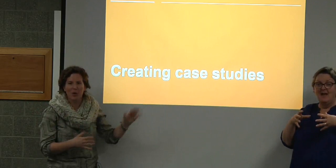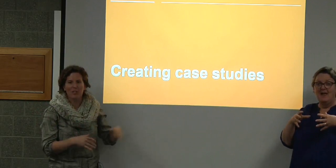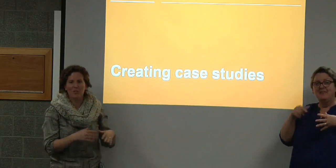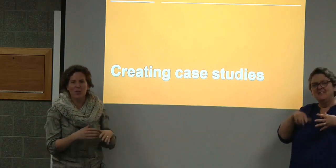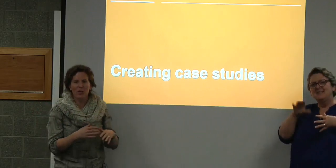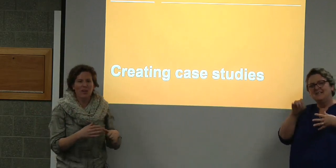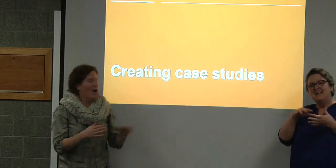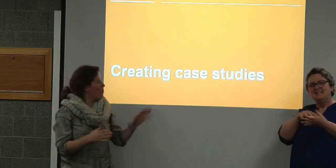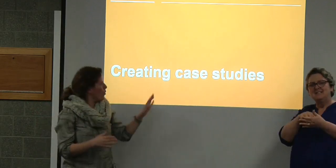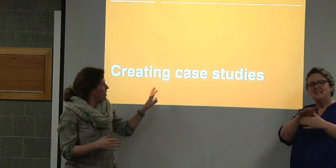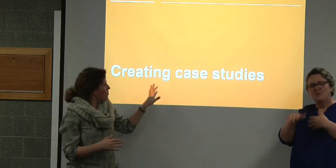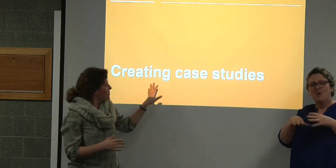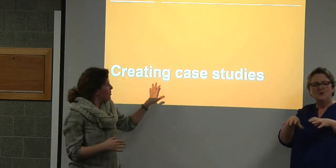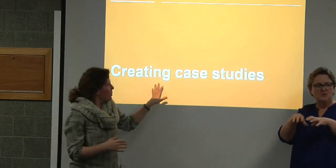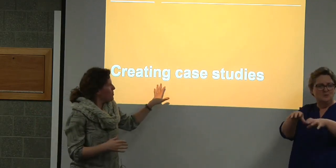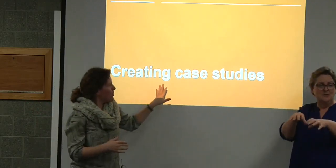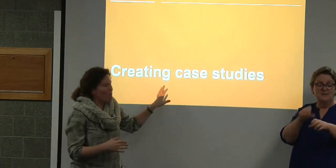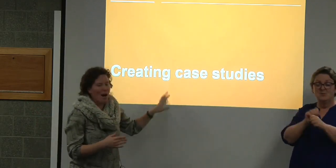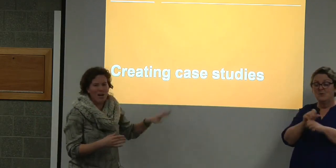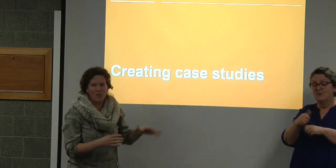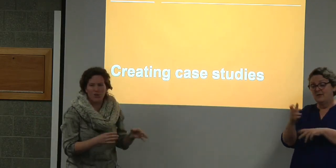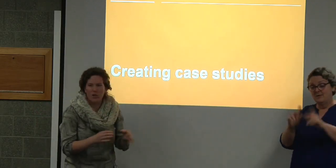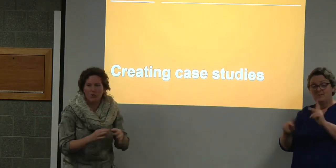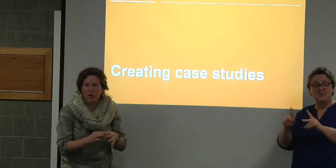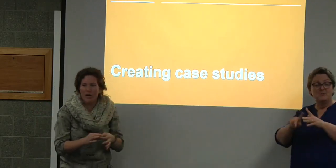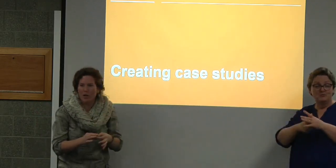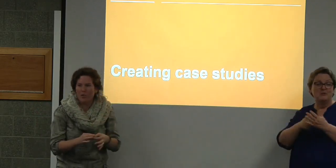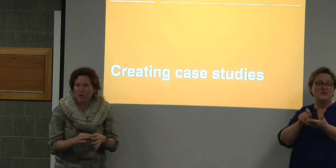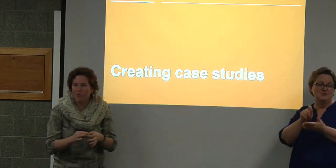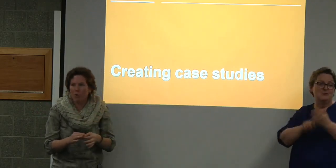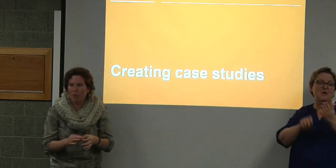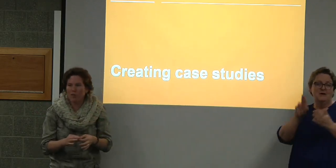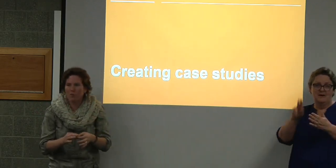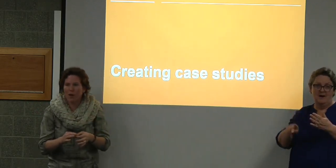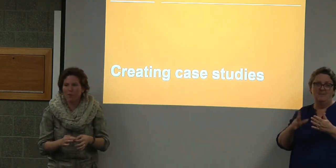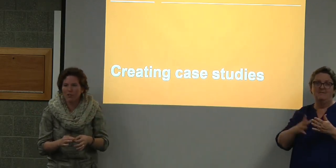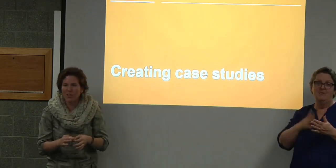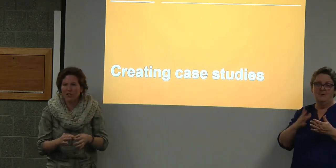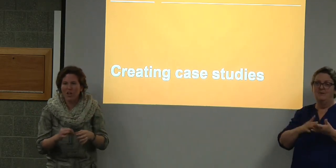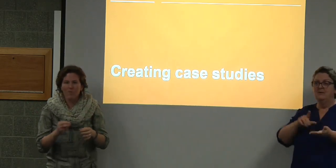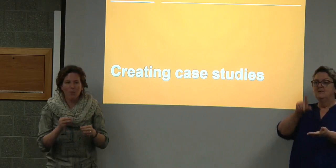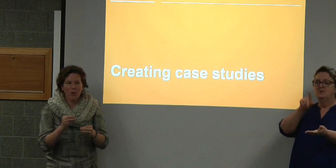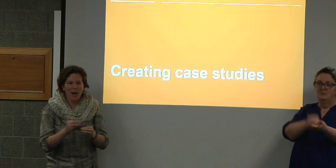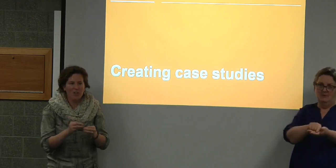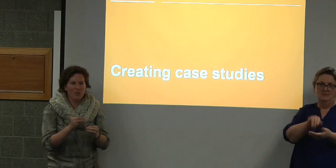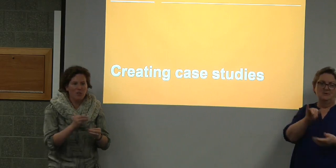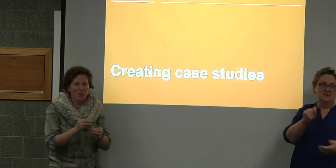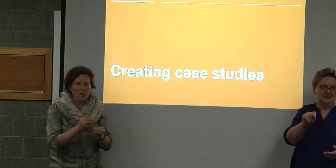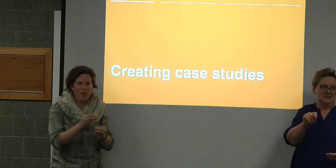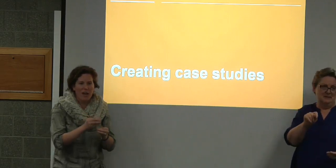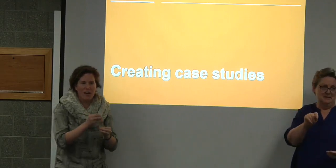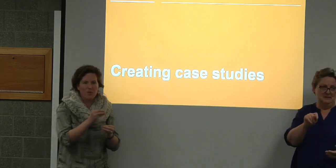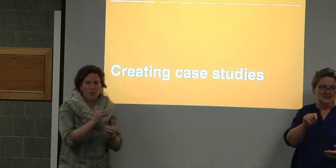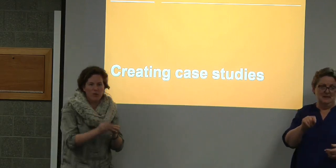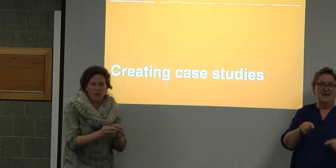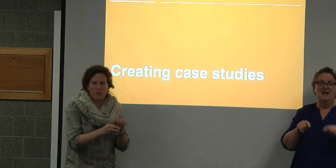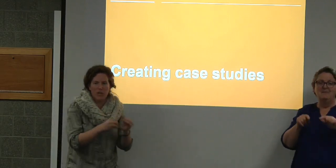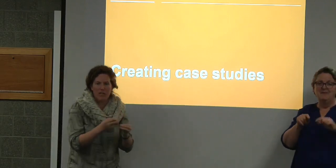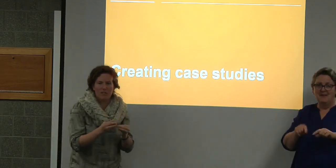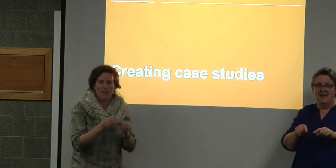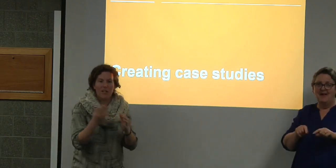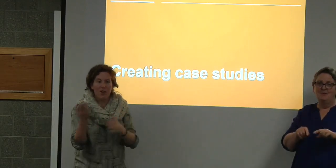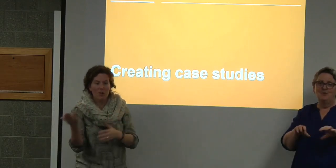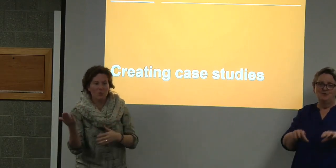is a case study, right? So I'm working with some other people and we're actually trying to write it up now formally to publish it. But we're actually doing that as